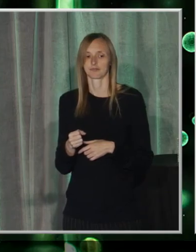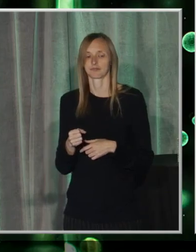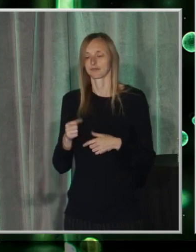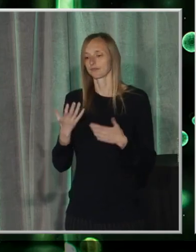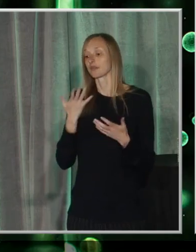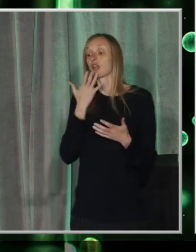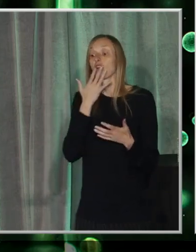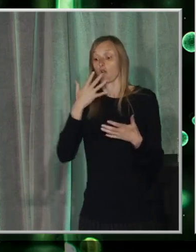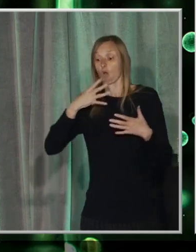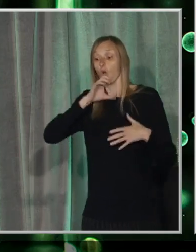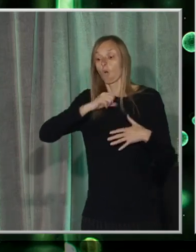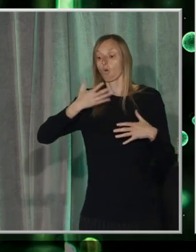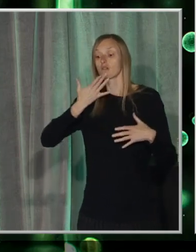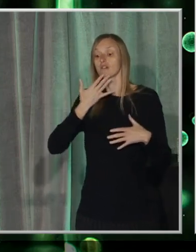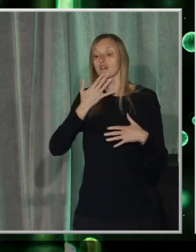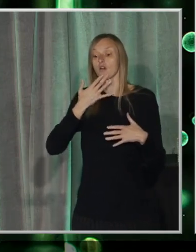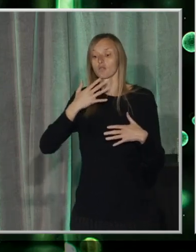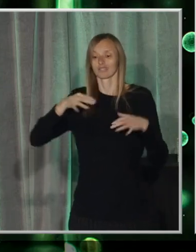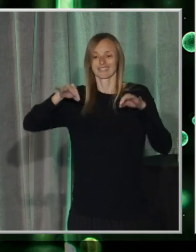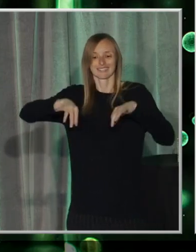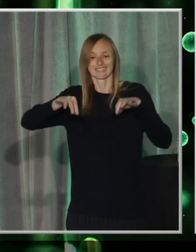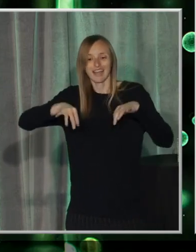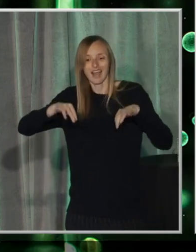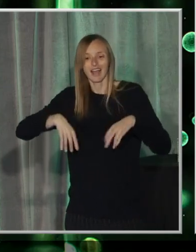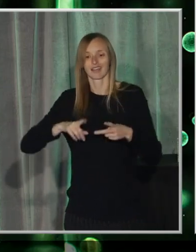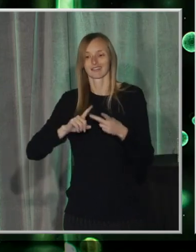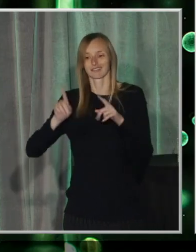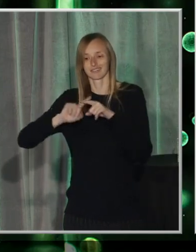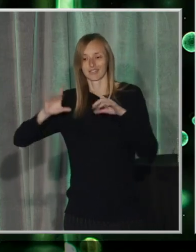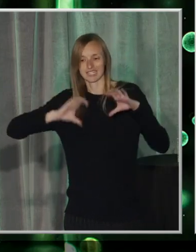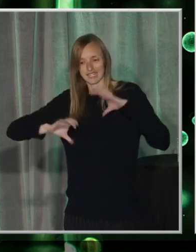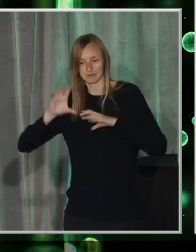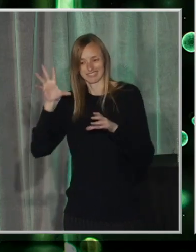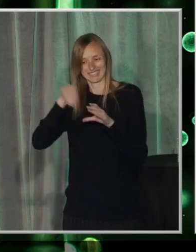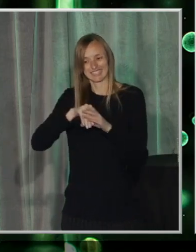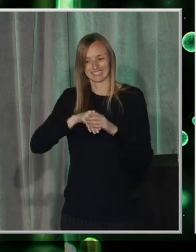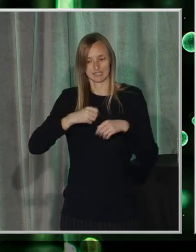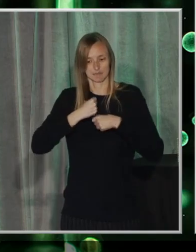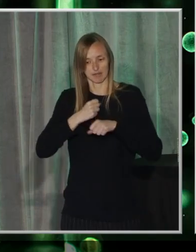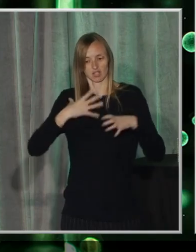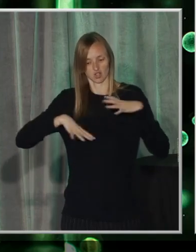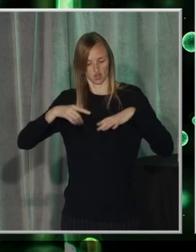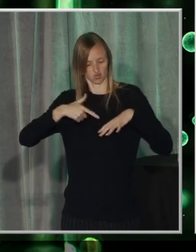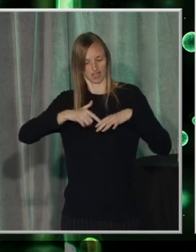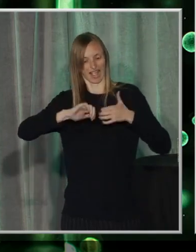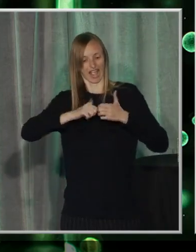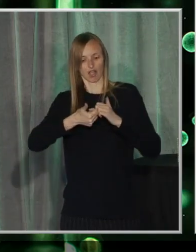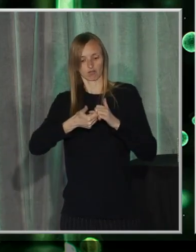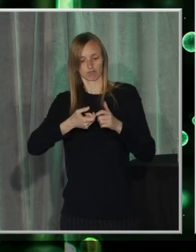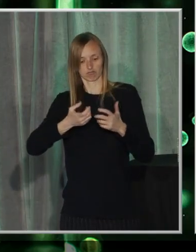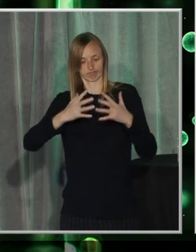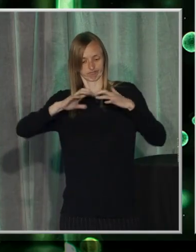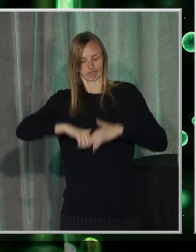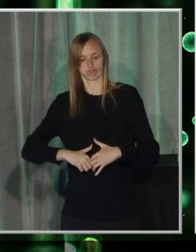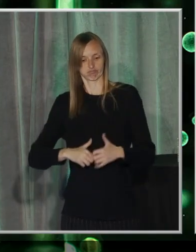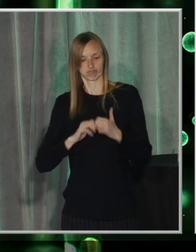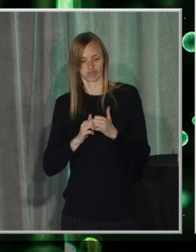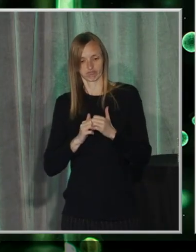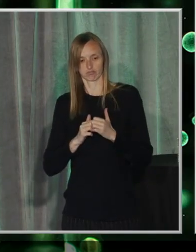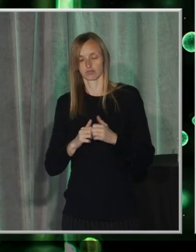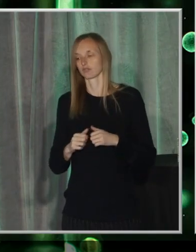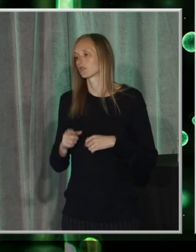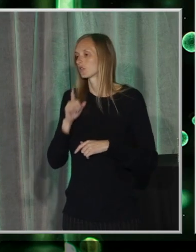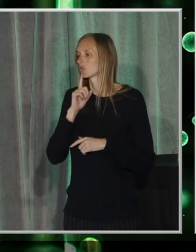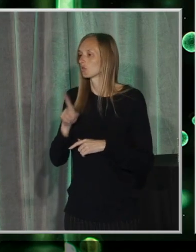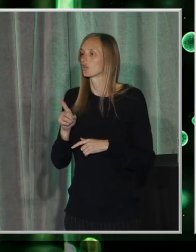dyes and all the other toxins that perhaps go into the clothing manufacturing process? Yeah, for sure. So the presentation is